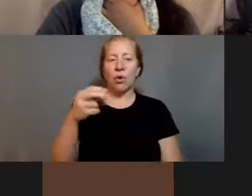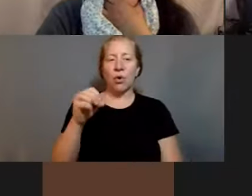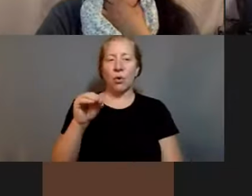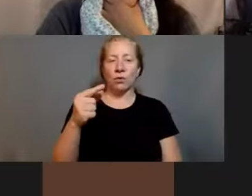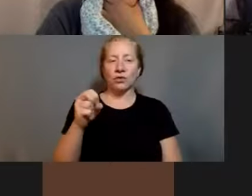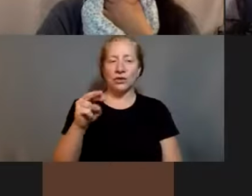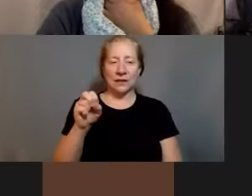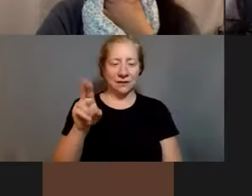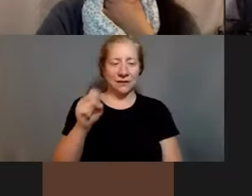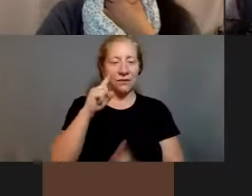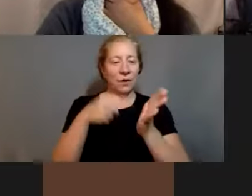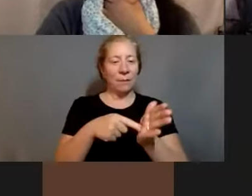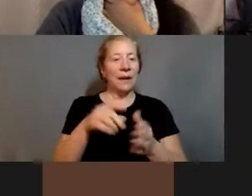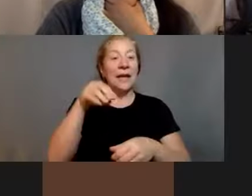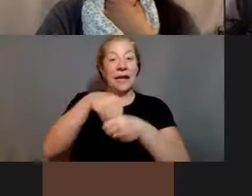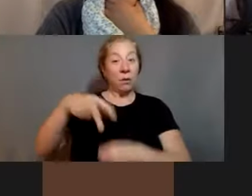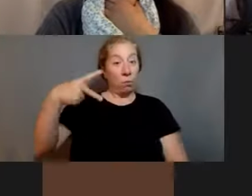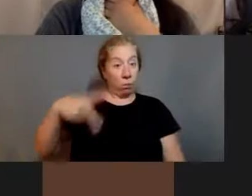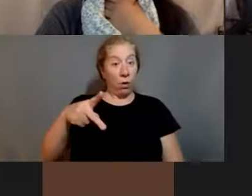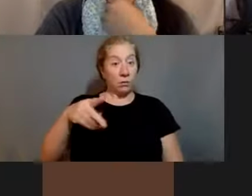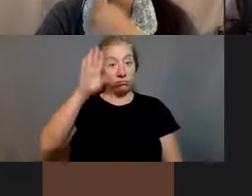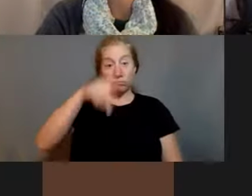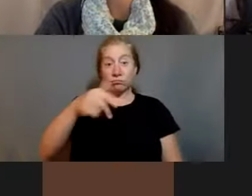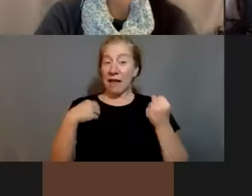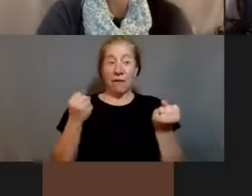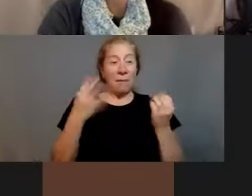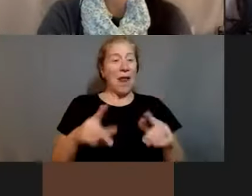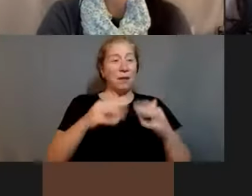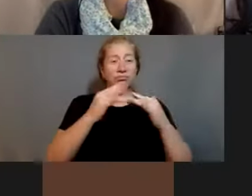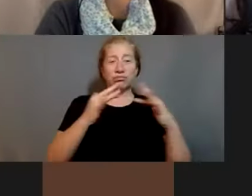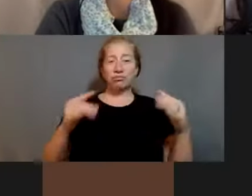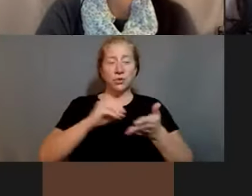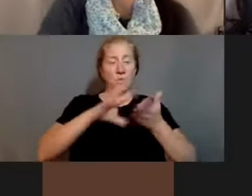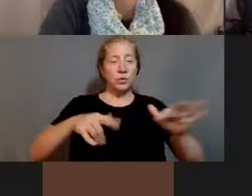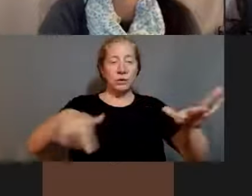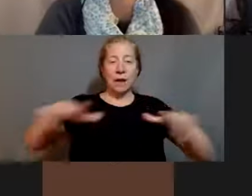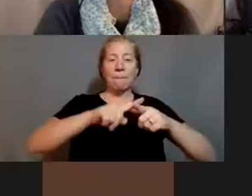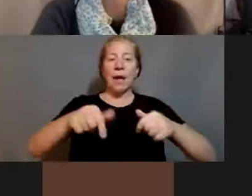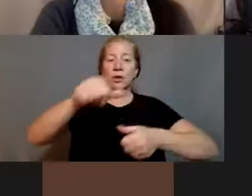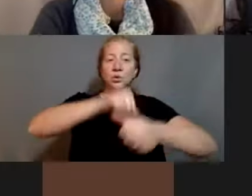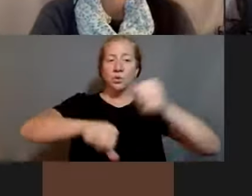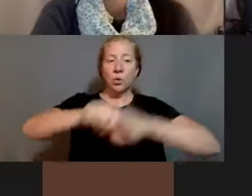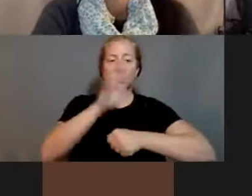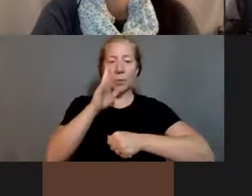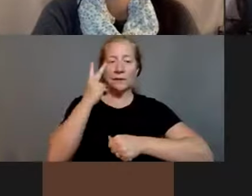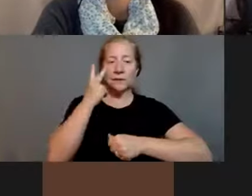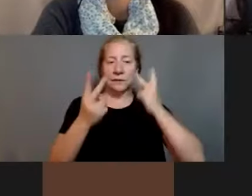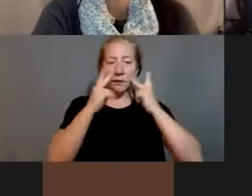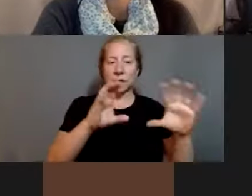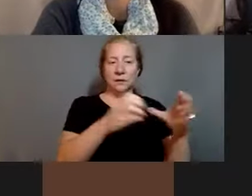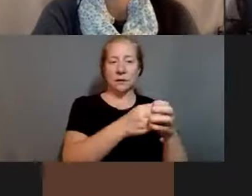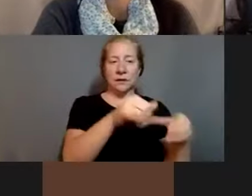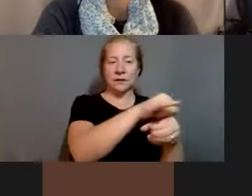for example, even within Portland, where we have a diverse school district, but socially we see segregated groups. How